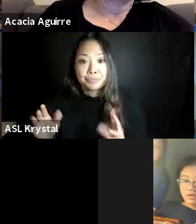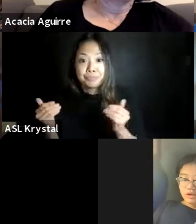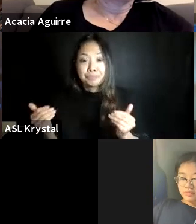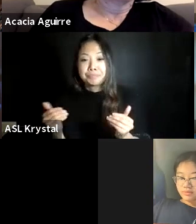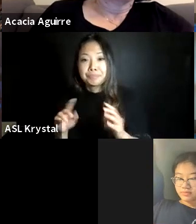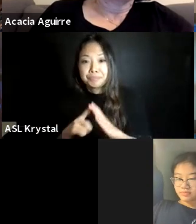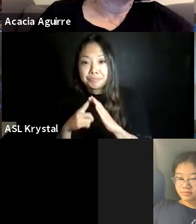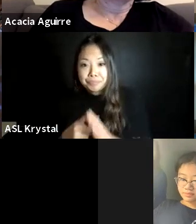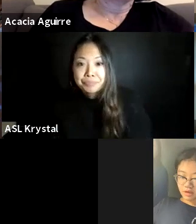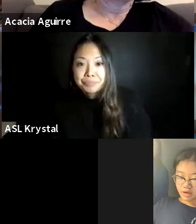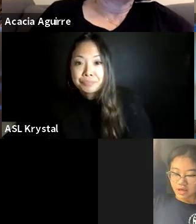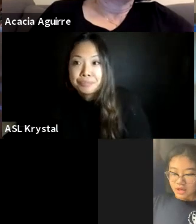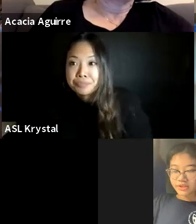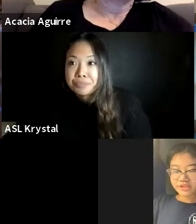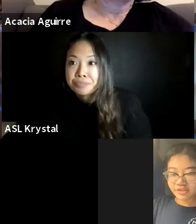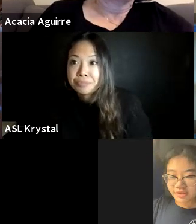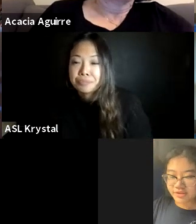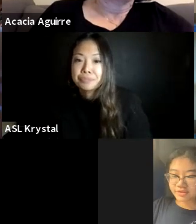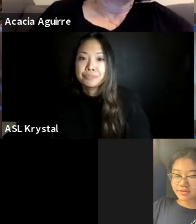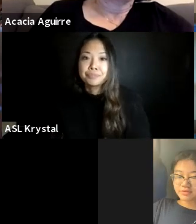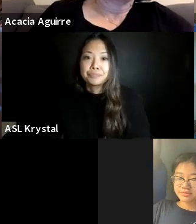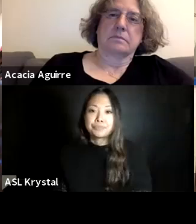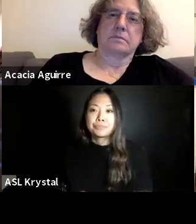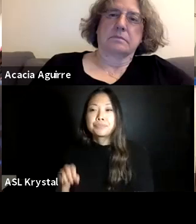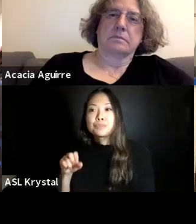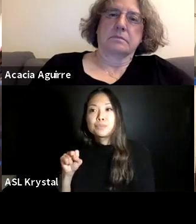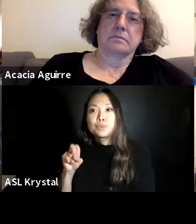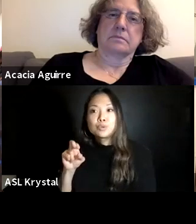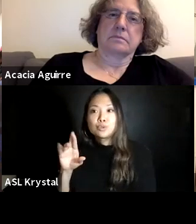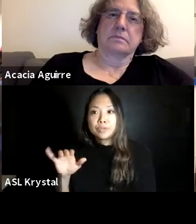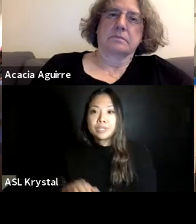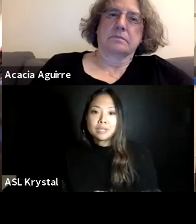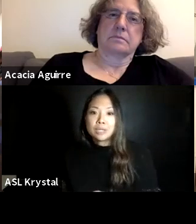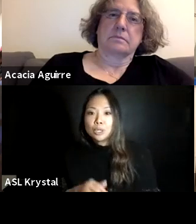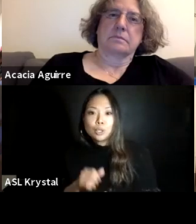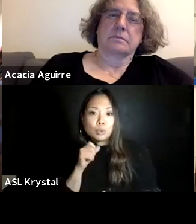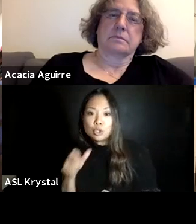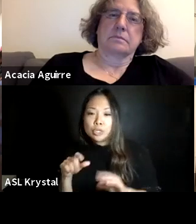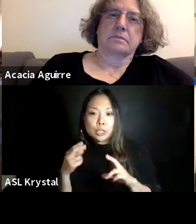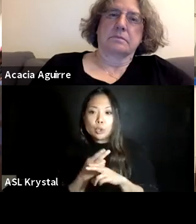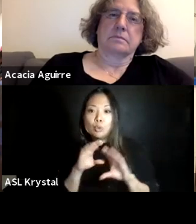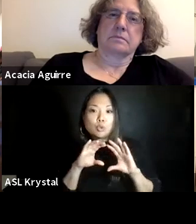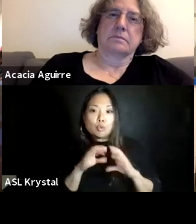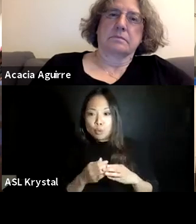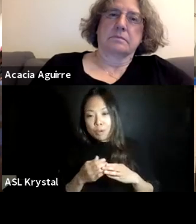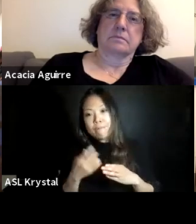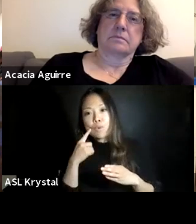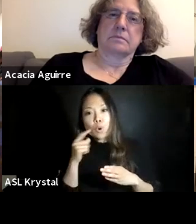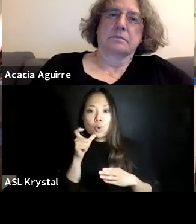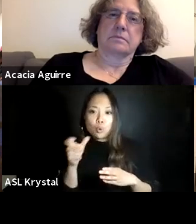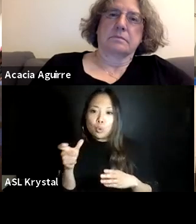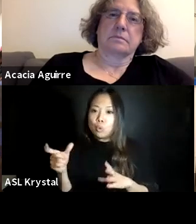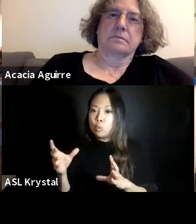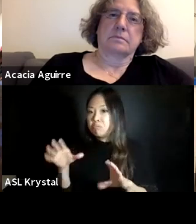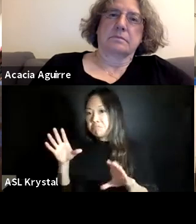Okay, you can start. We shouldn't use group as a factor for who gets into the BLS, as it doesn't give everyone